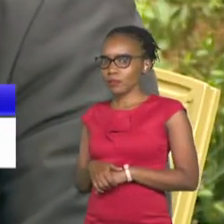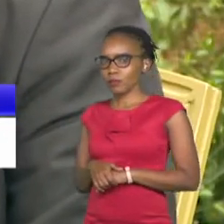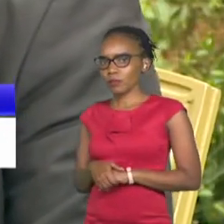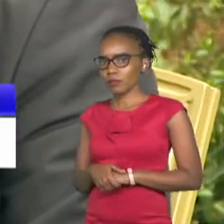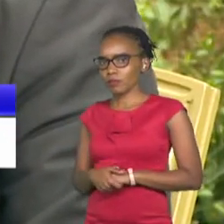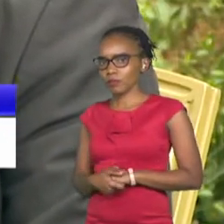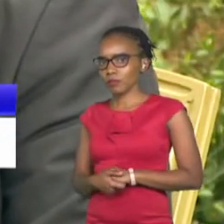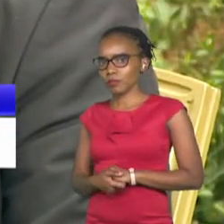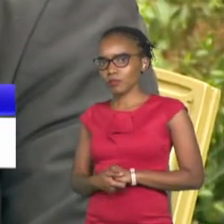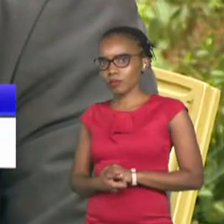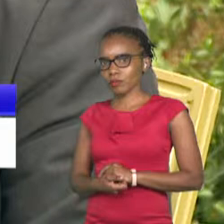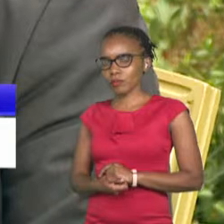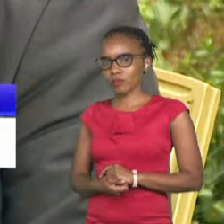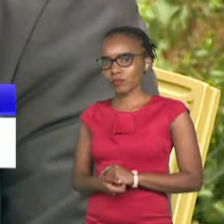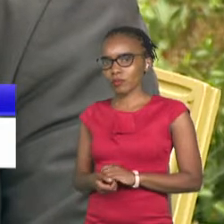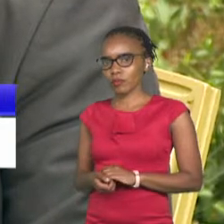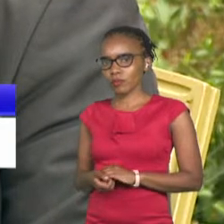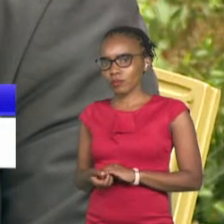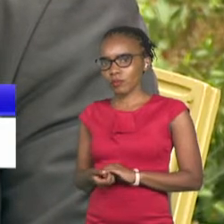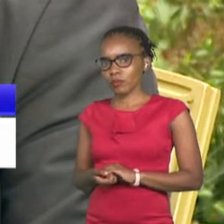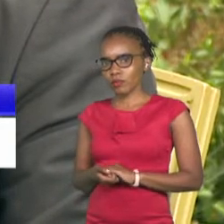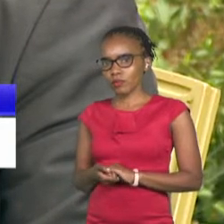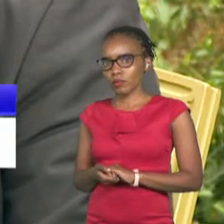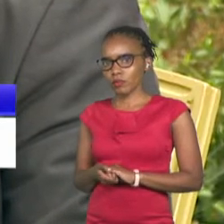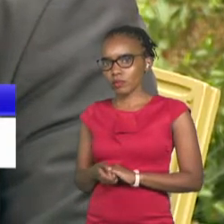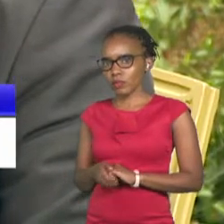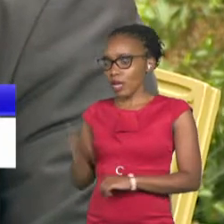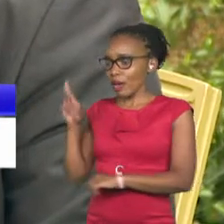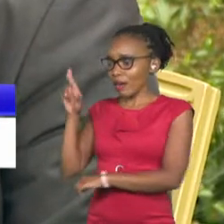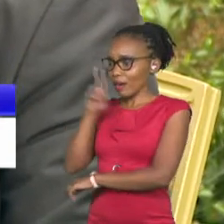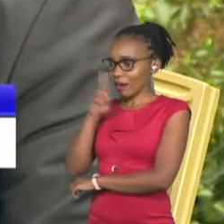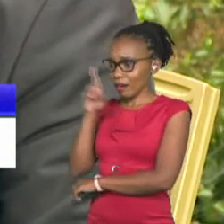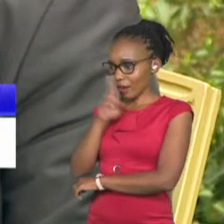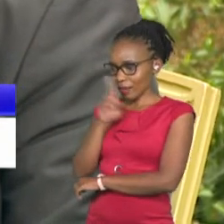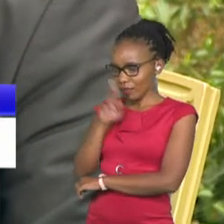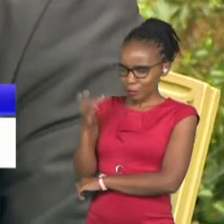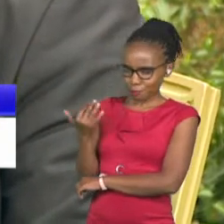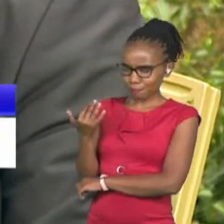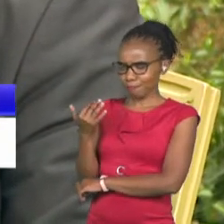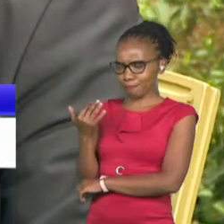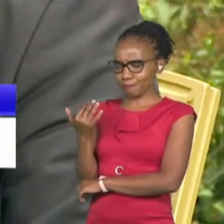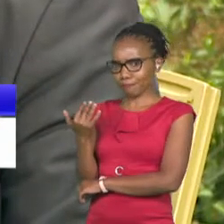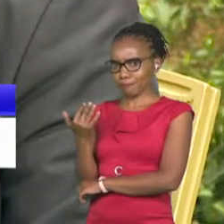I would say the biggest risk that I took